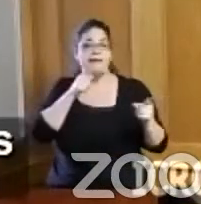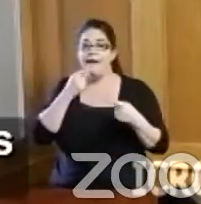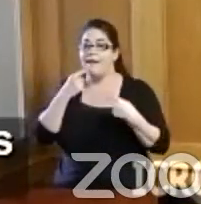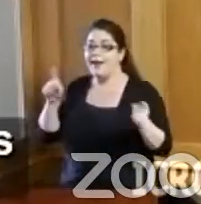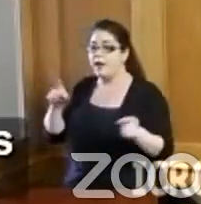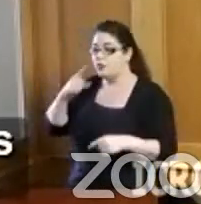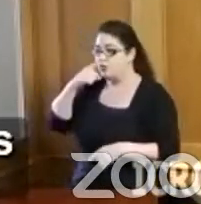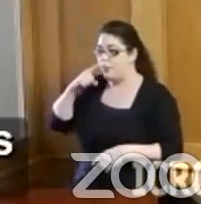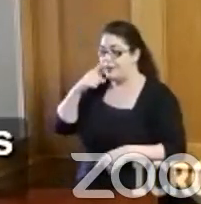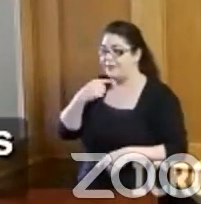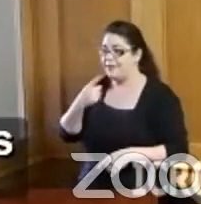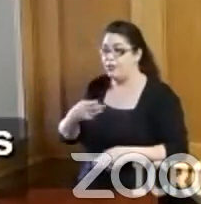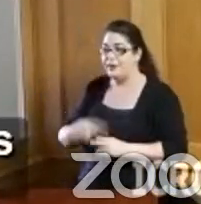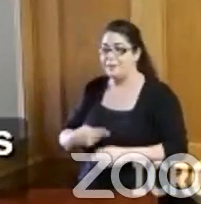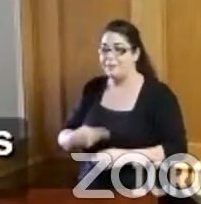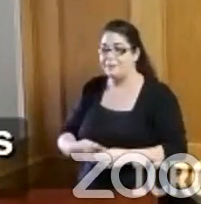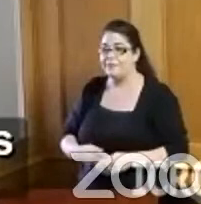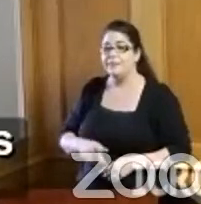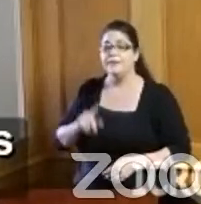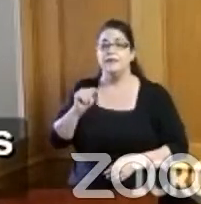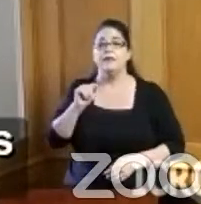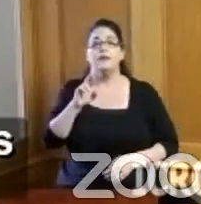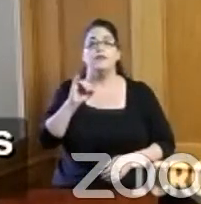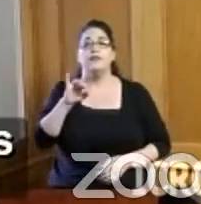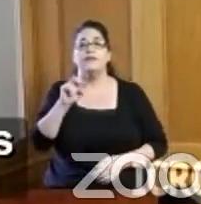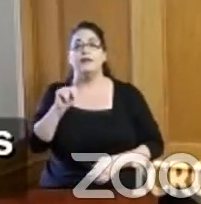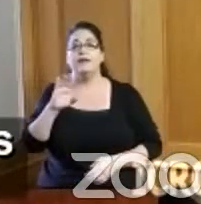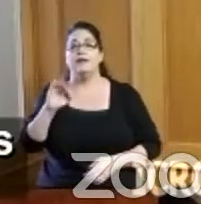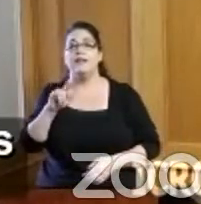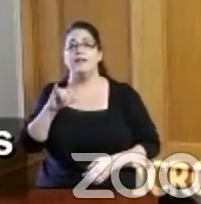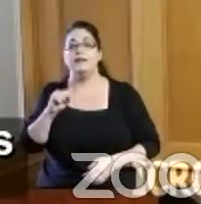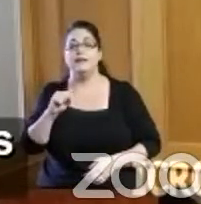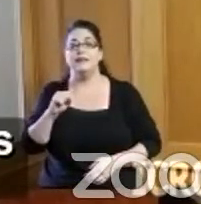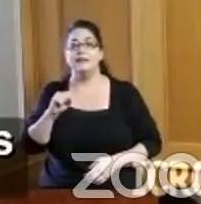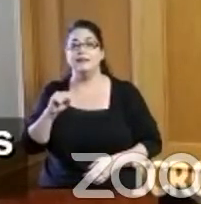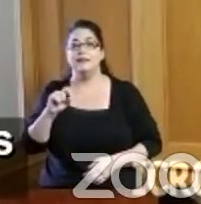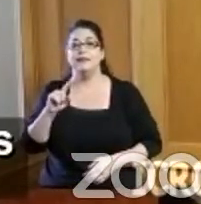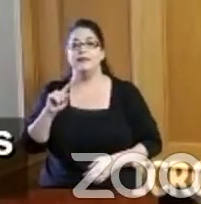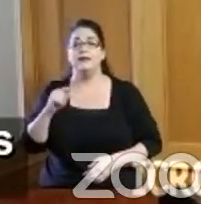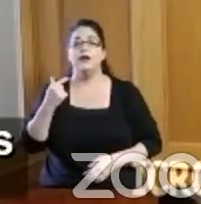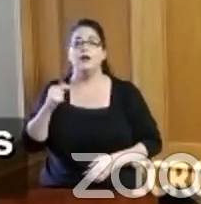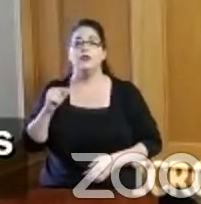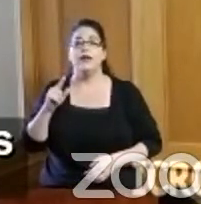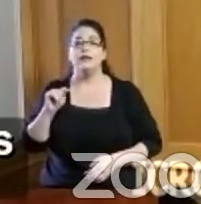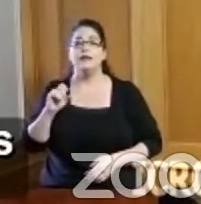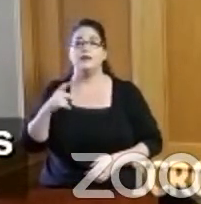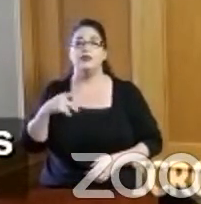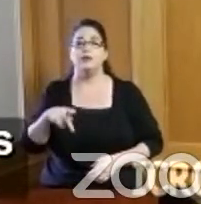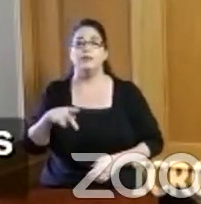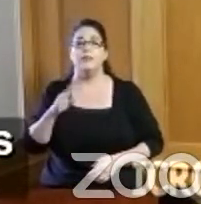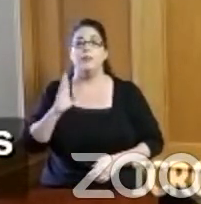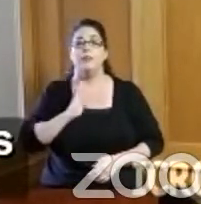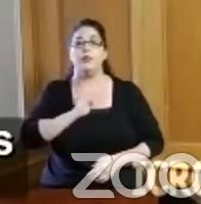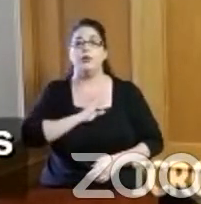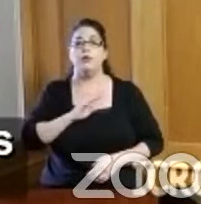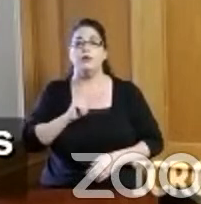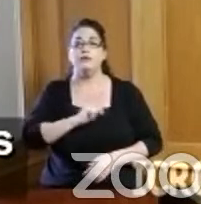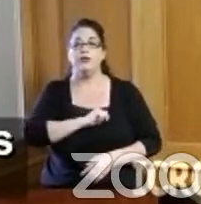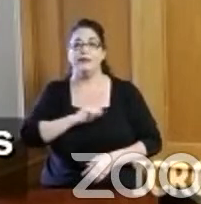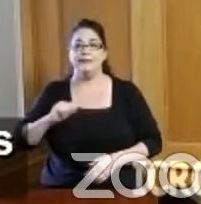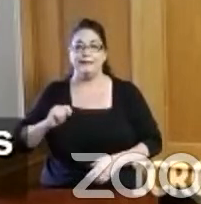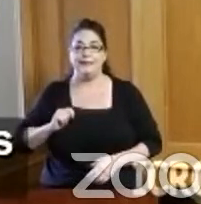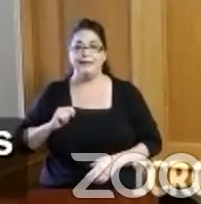So I will mention, mm-hmm. Trifon Callis, I'm the chairman of the Green Township Board of Trustees. Okay. So I wanted to address the project